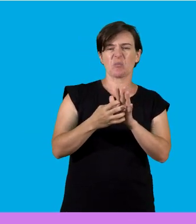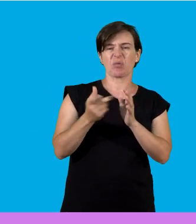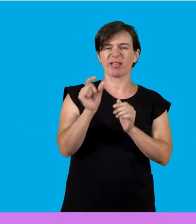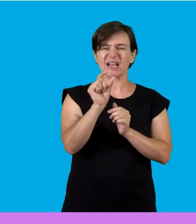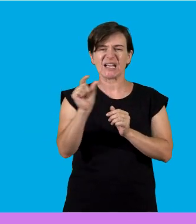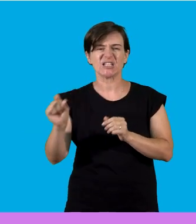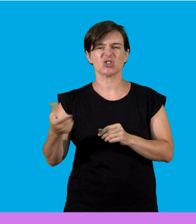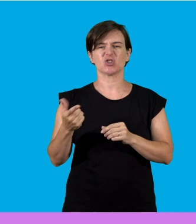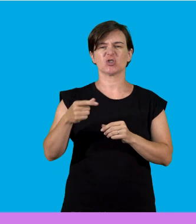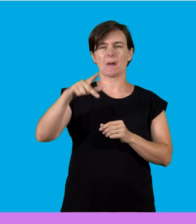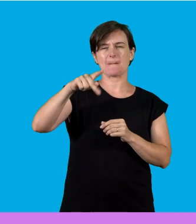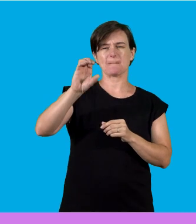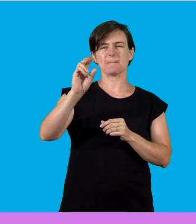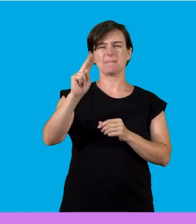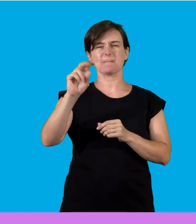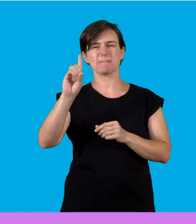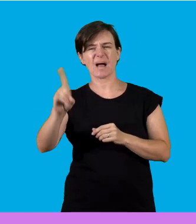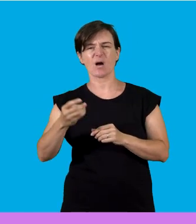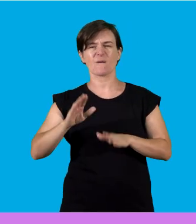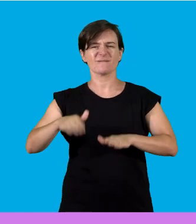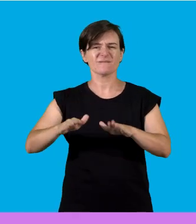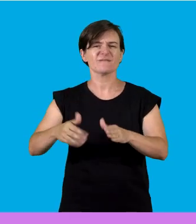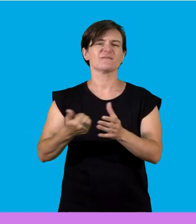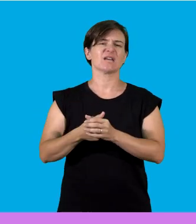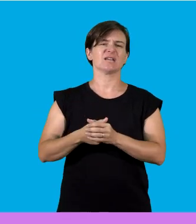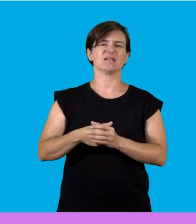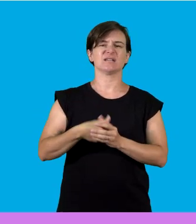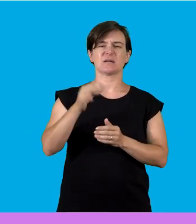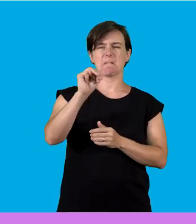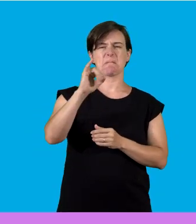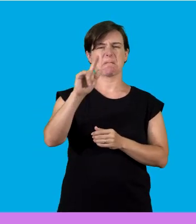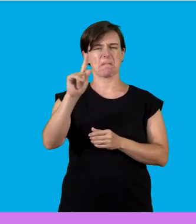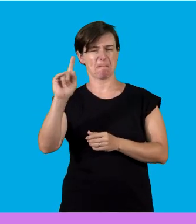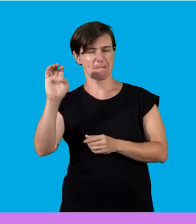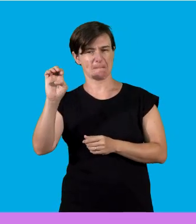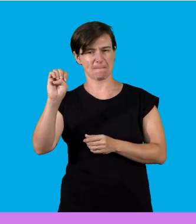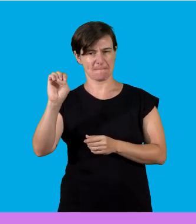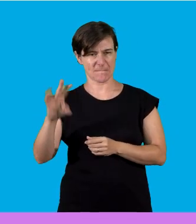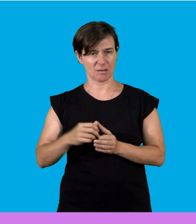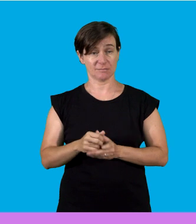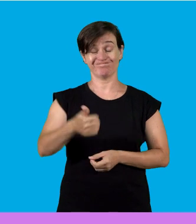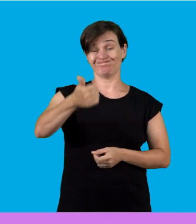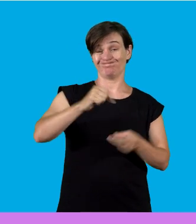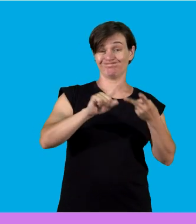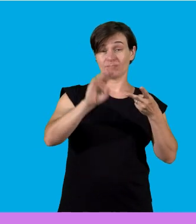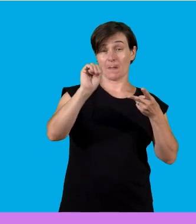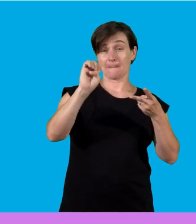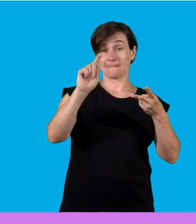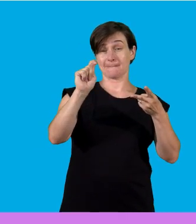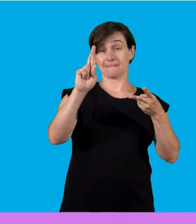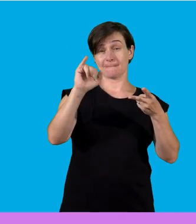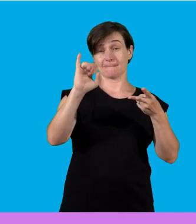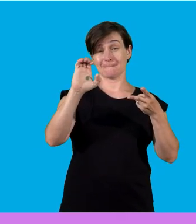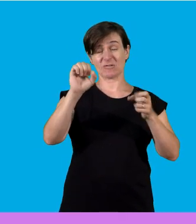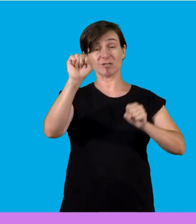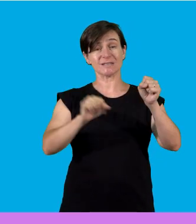Examples is inches, pounds, feet, gallons, and miles. The metric system, a system of measurement that